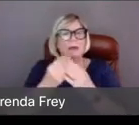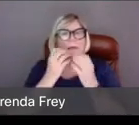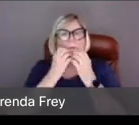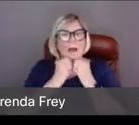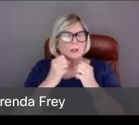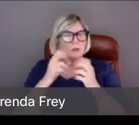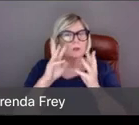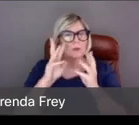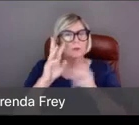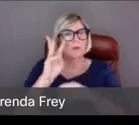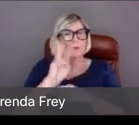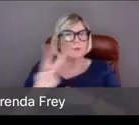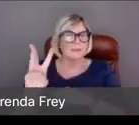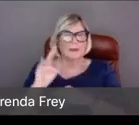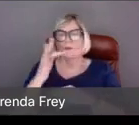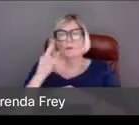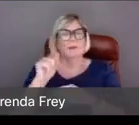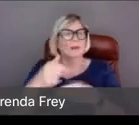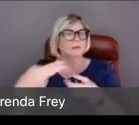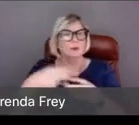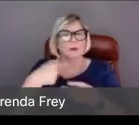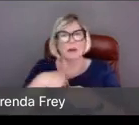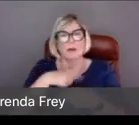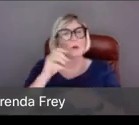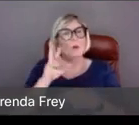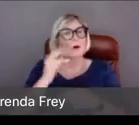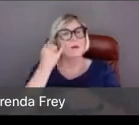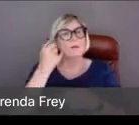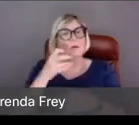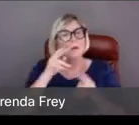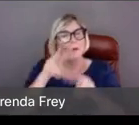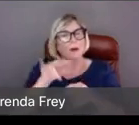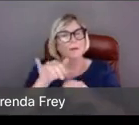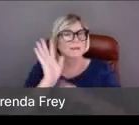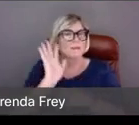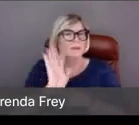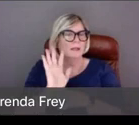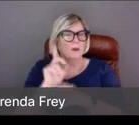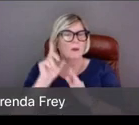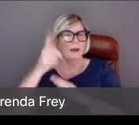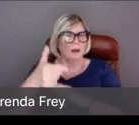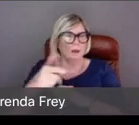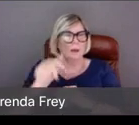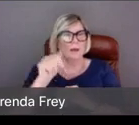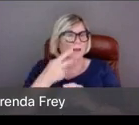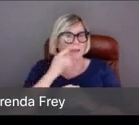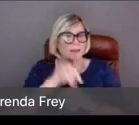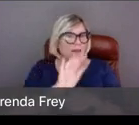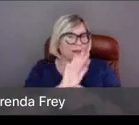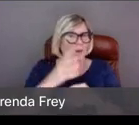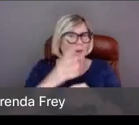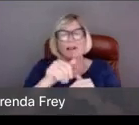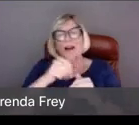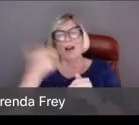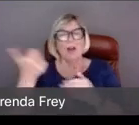that are unable to join us, or if you would like to watch this video at a later time. You can find this video along with all of our other Money